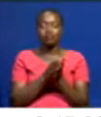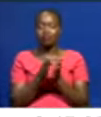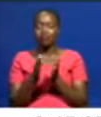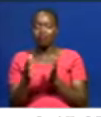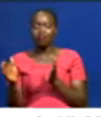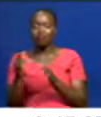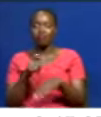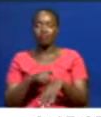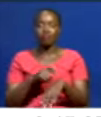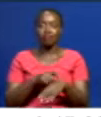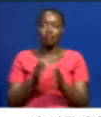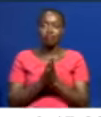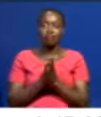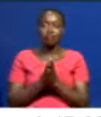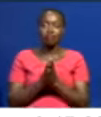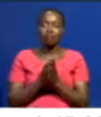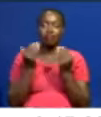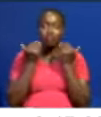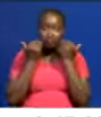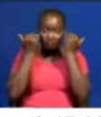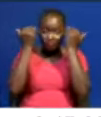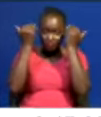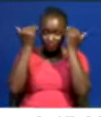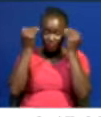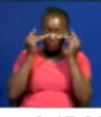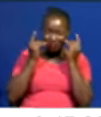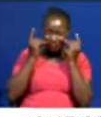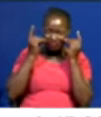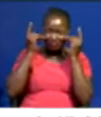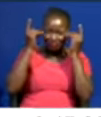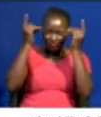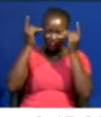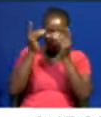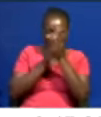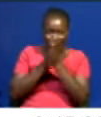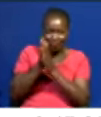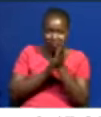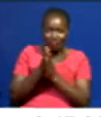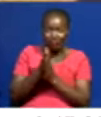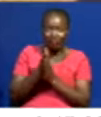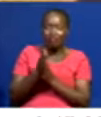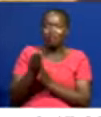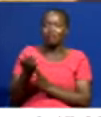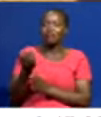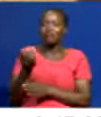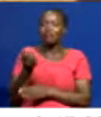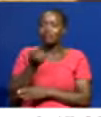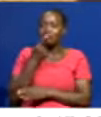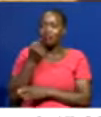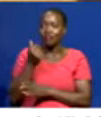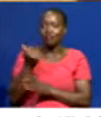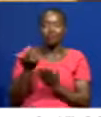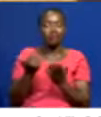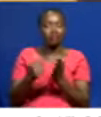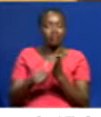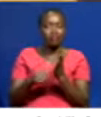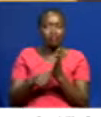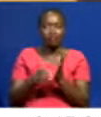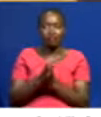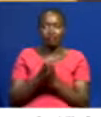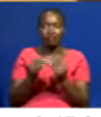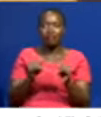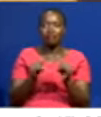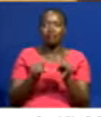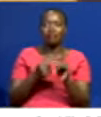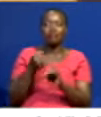The most common diagnosis is depression, anxiety, and substance abuse disorders. I usually try and advocate so